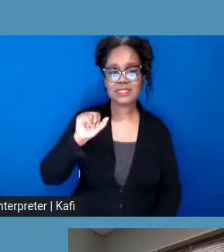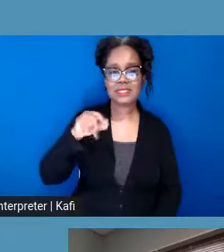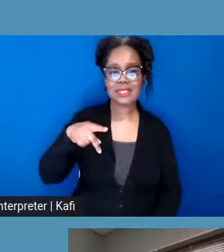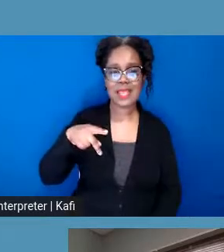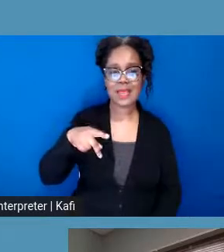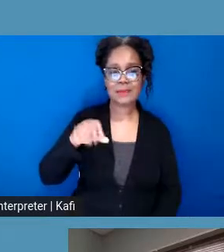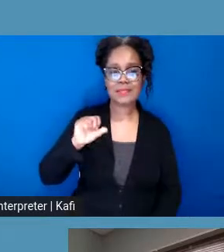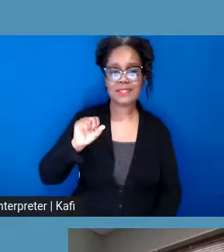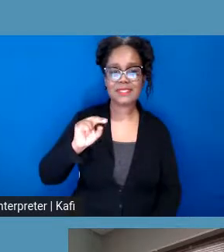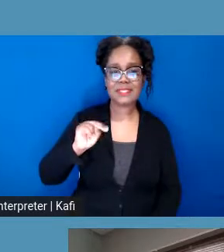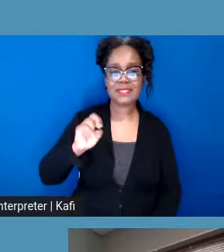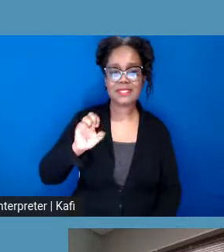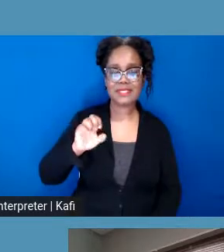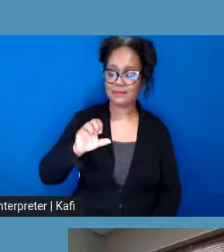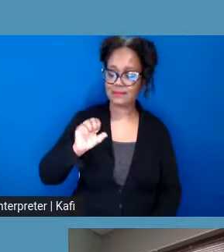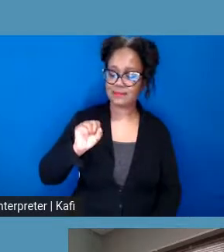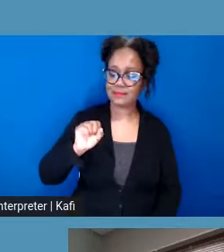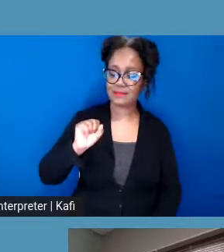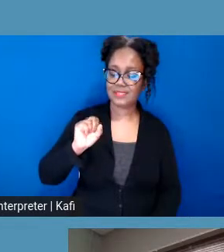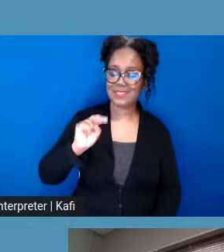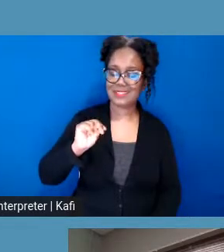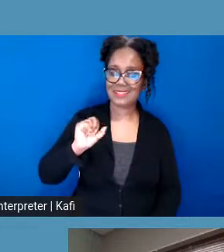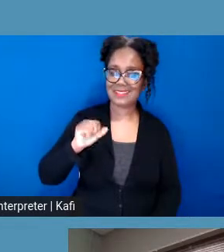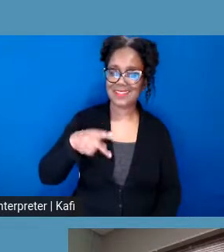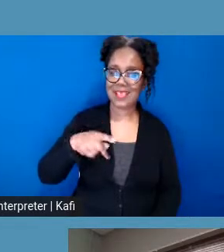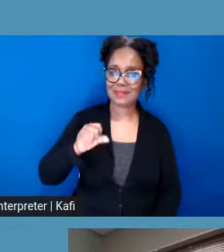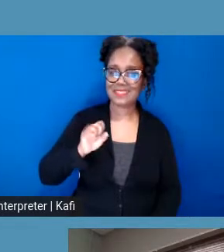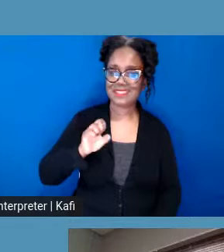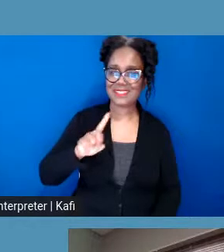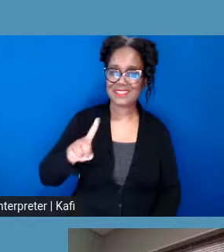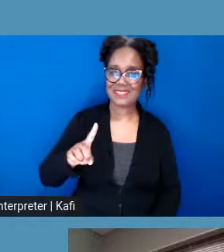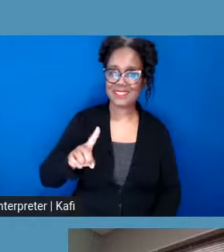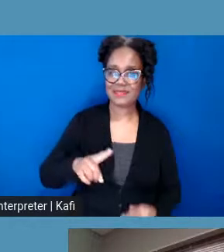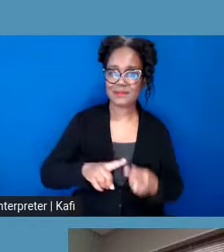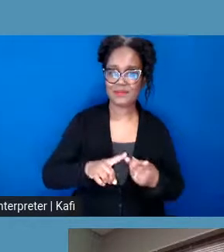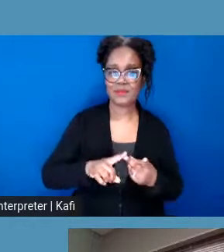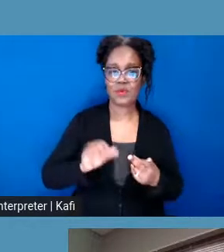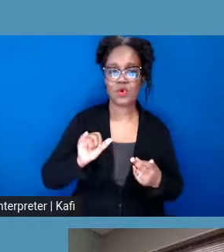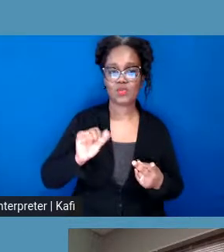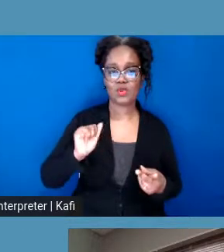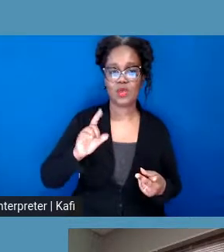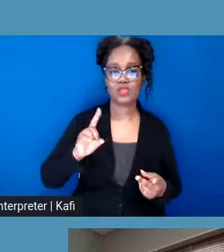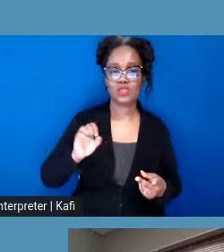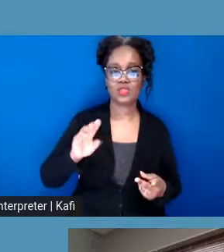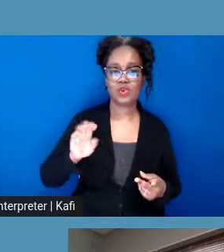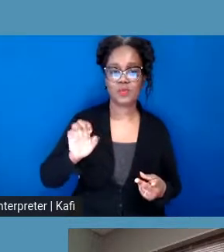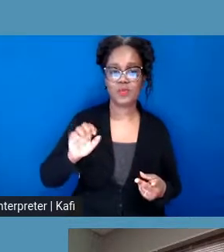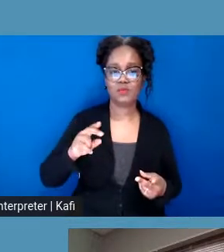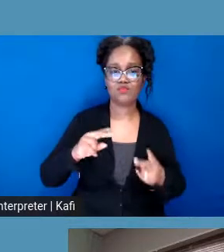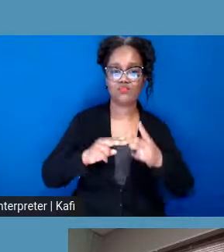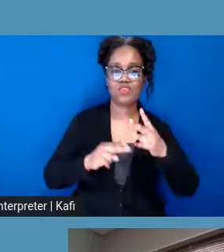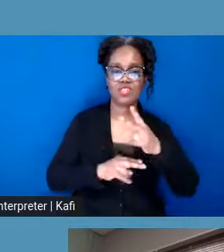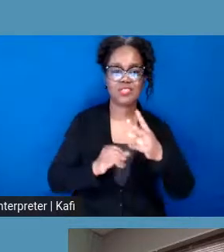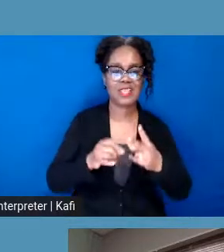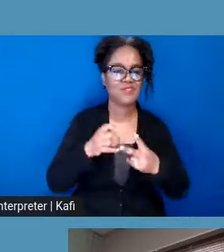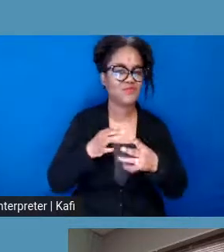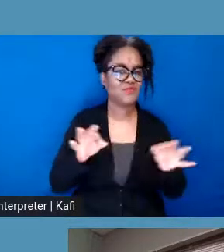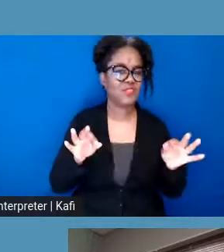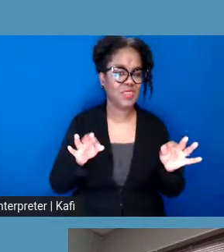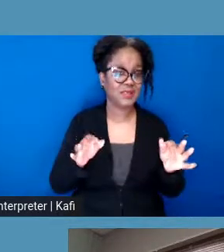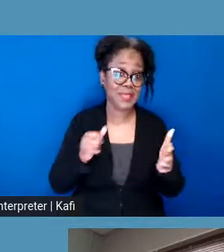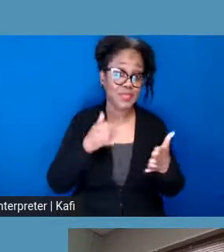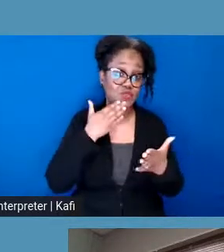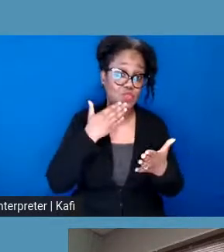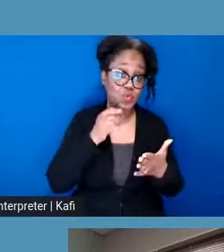editing tool, and Adobe Bridge is free. And that's really good for editing photographs as well. That's not so much the taking of them, but